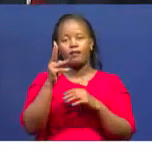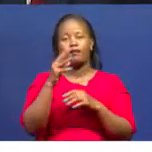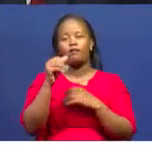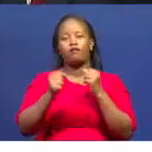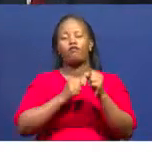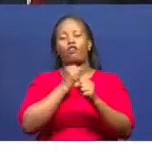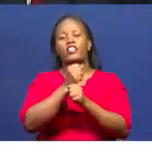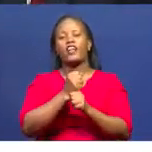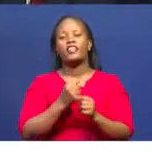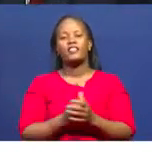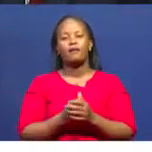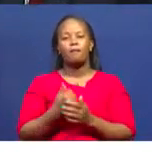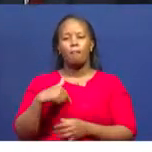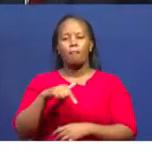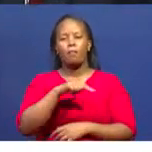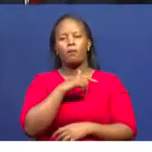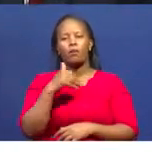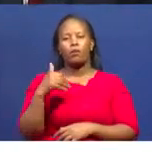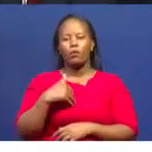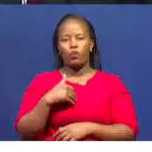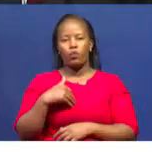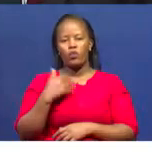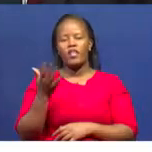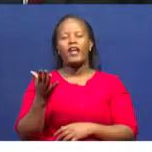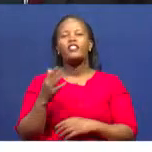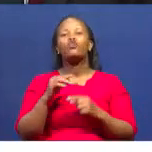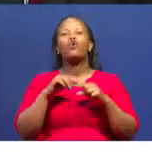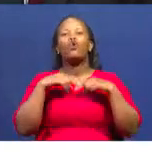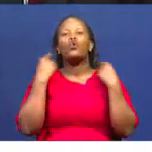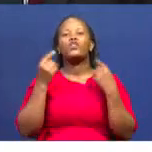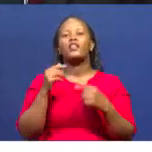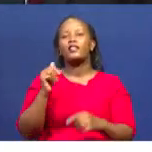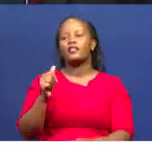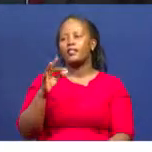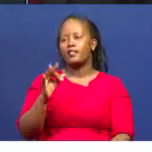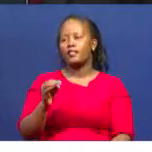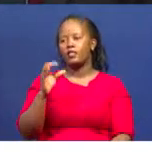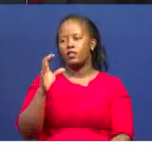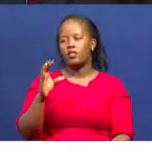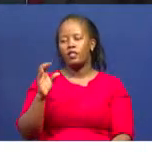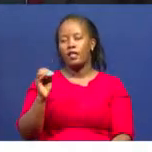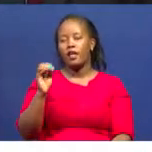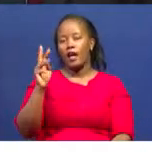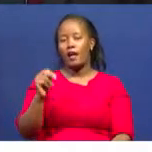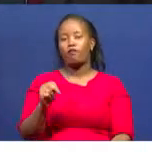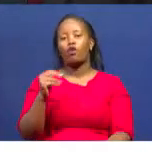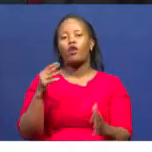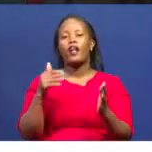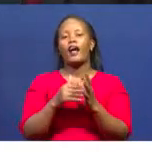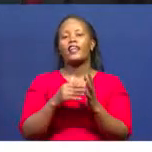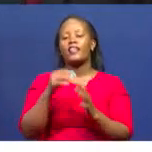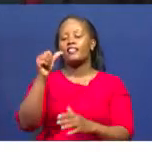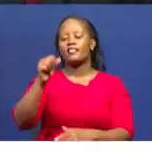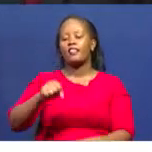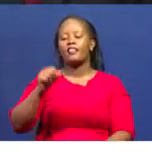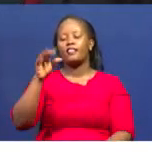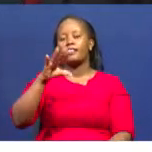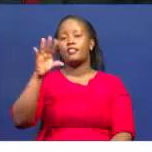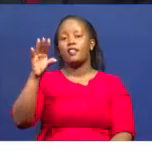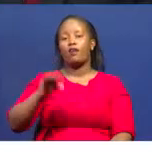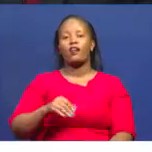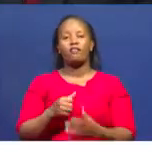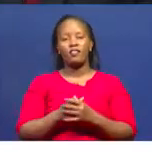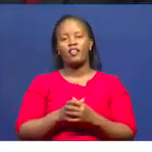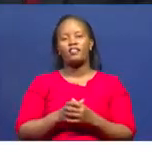had some games. We hosted some AFCON qualifiers, especially that one against South Africa. The